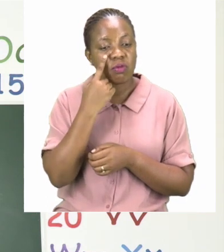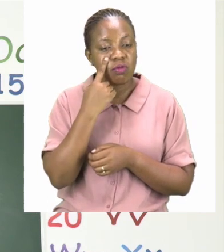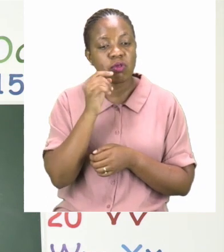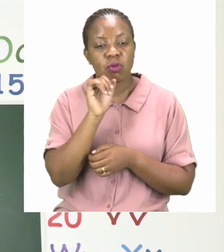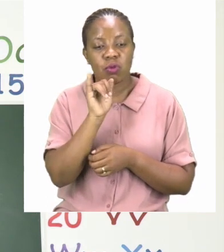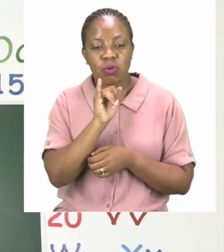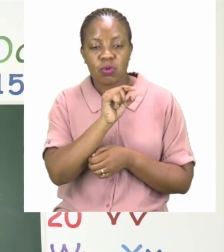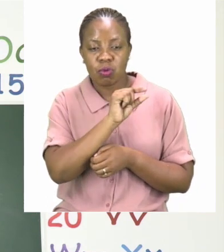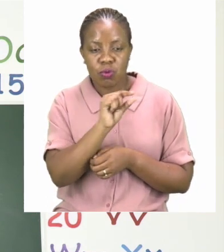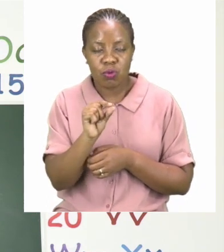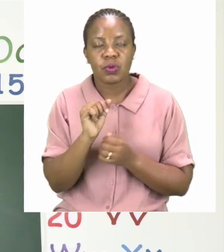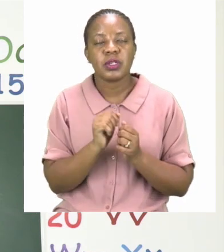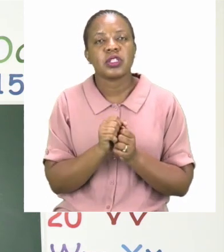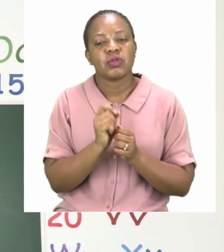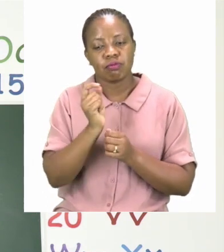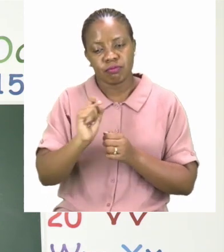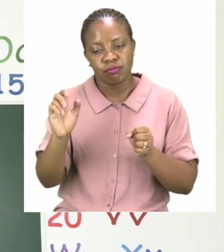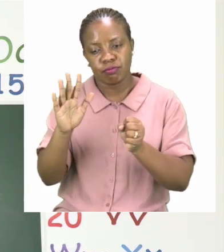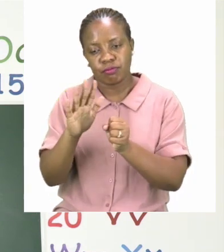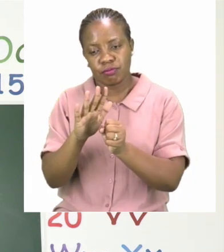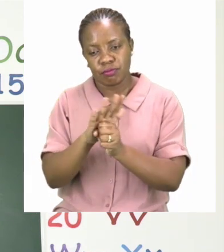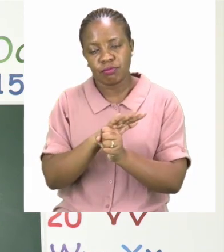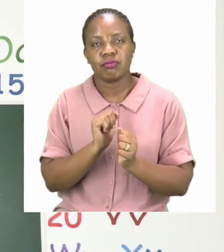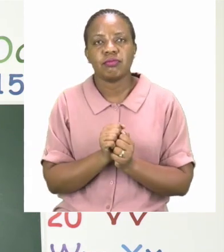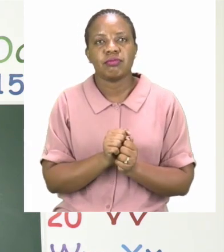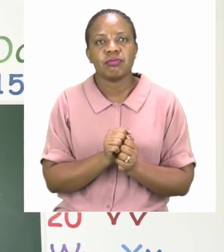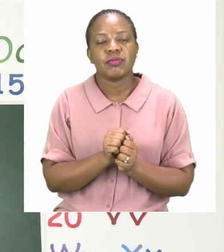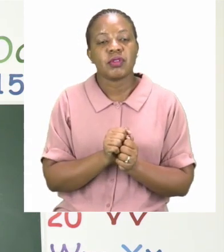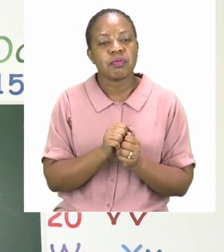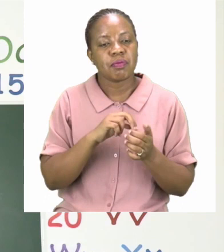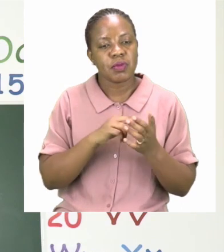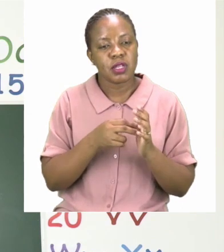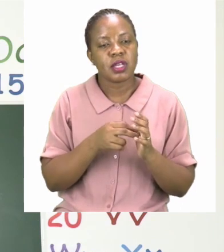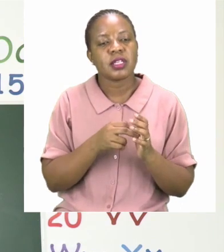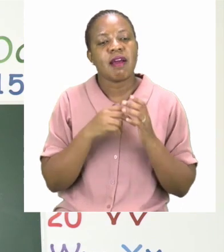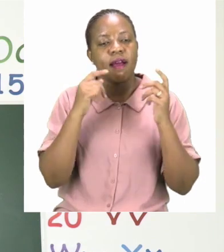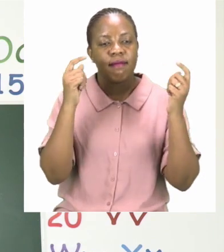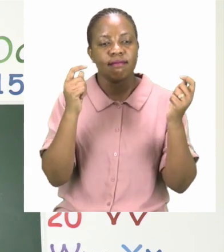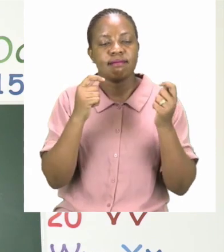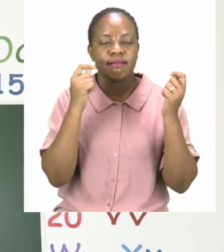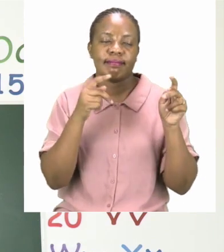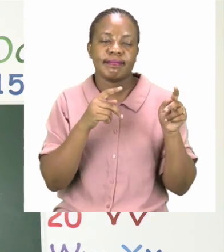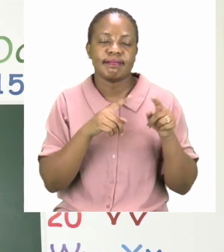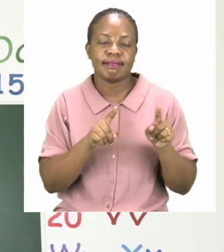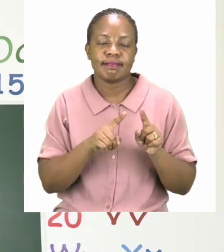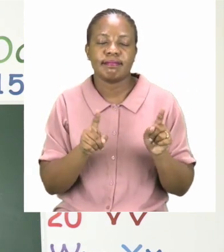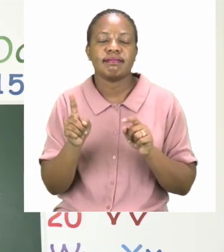festivals. So we are going to fill in the missing sounds. Now if we say